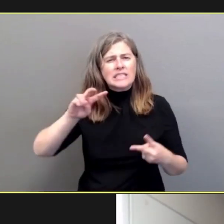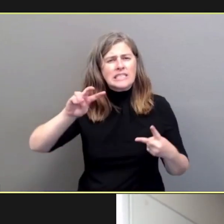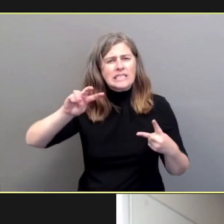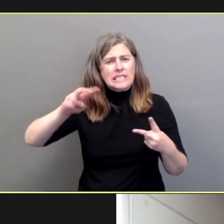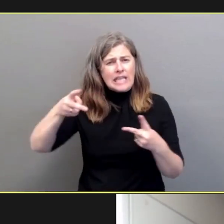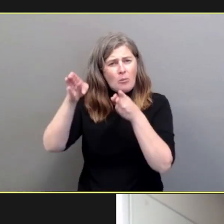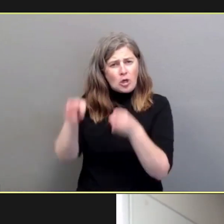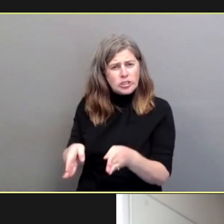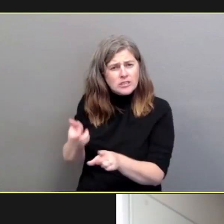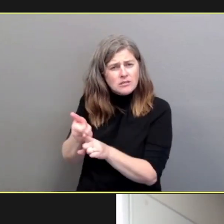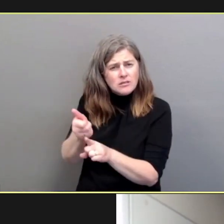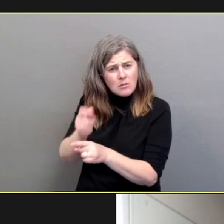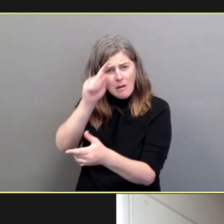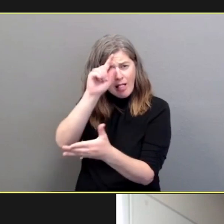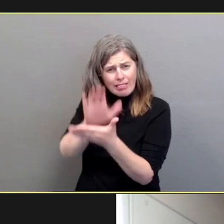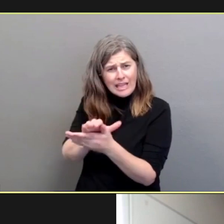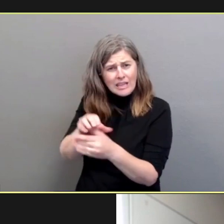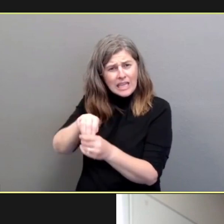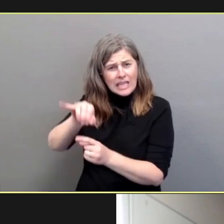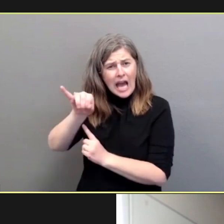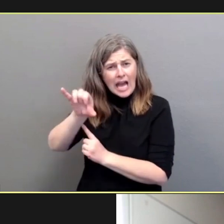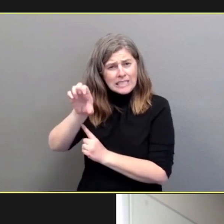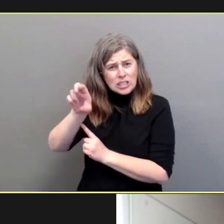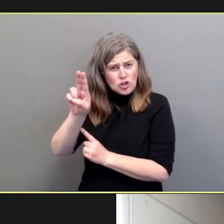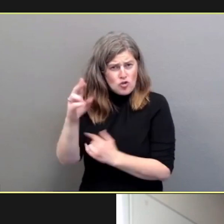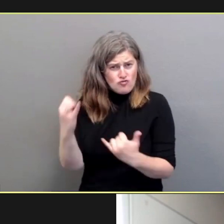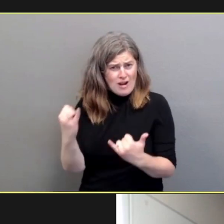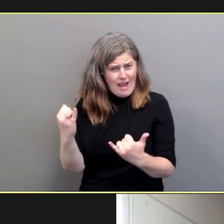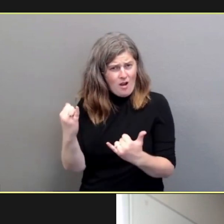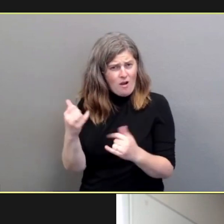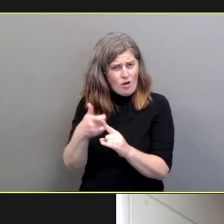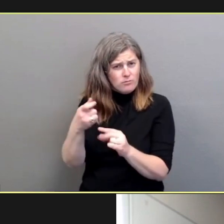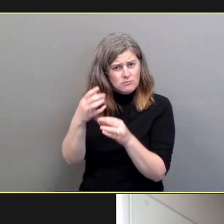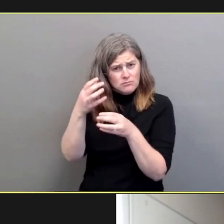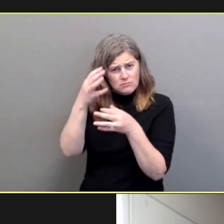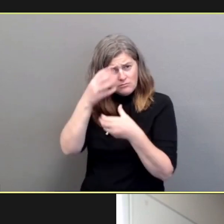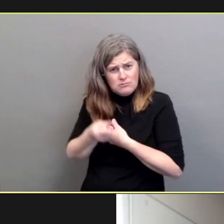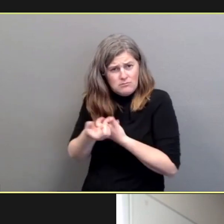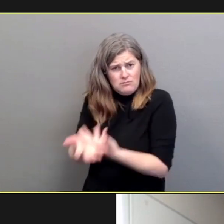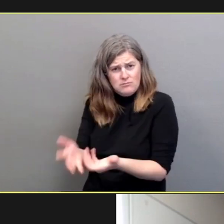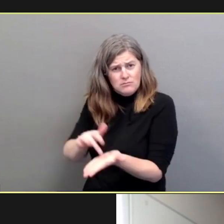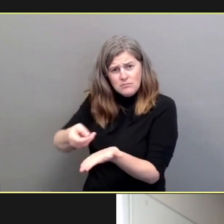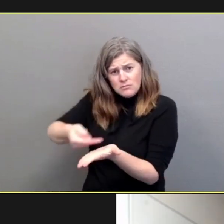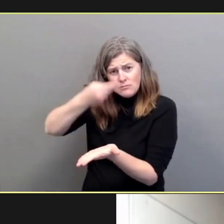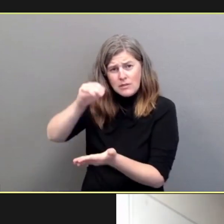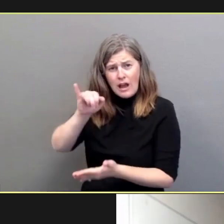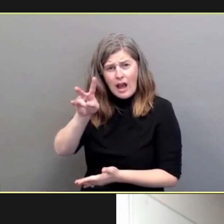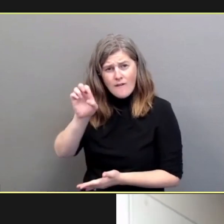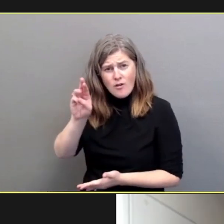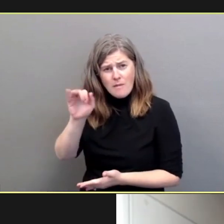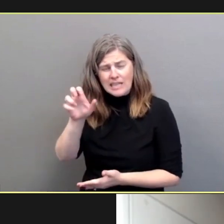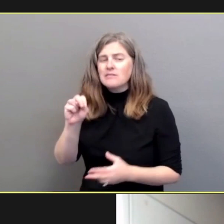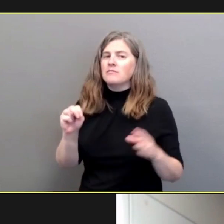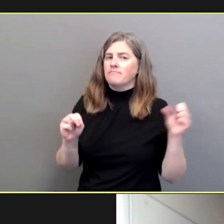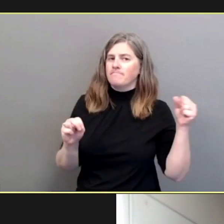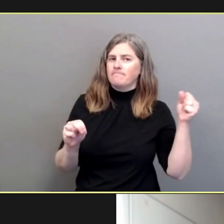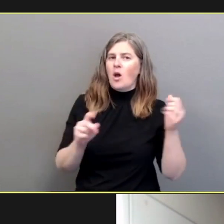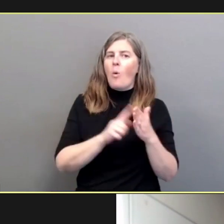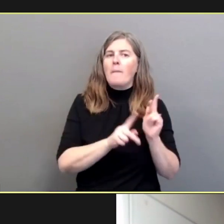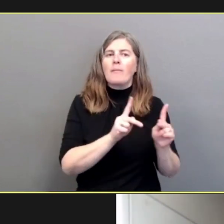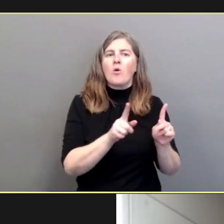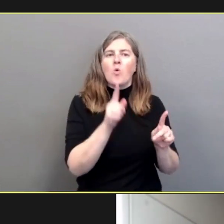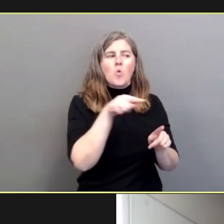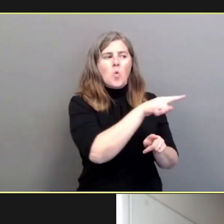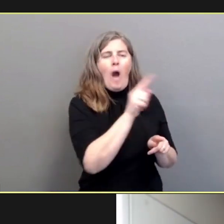you believe is in the ICU from ivermectin. Is that correct? Yeah, that's what I've been told by people I rely